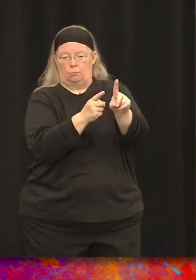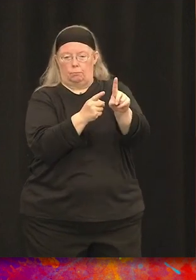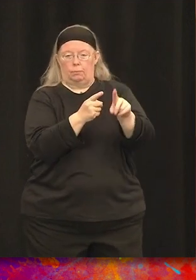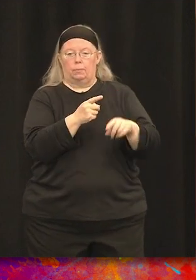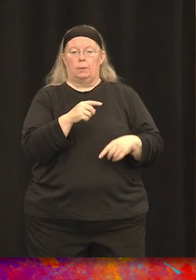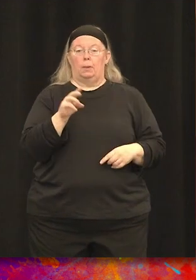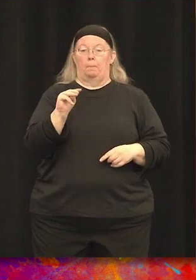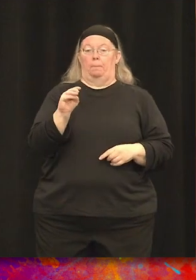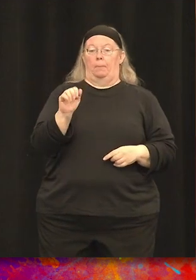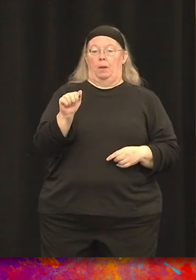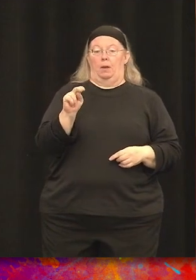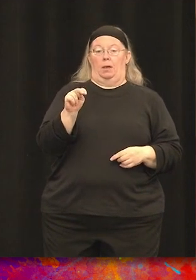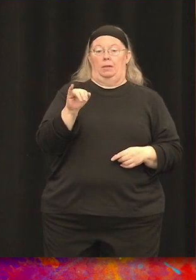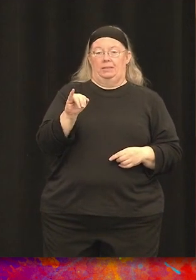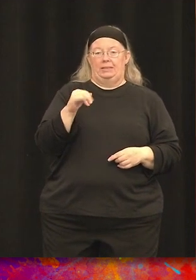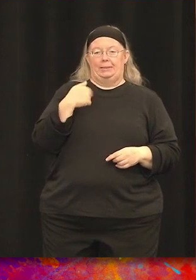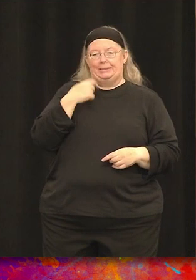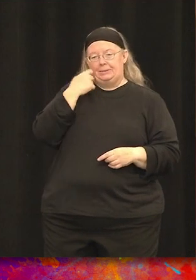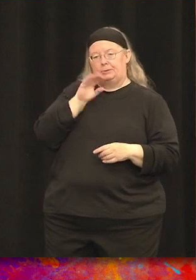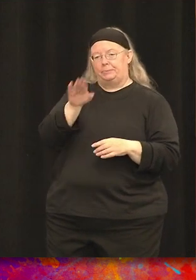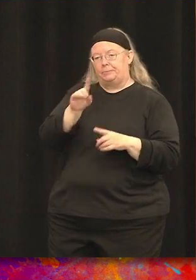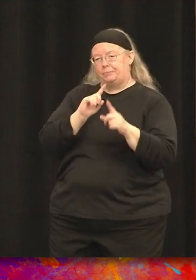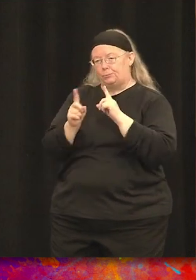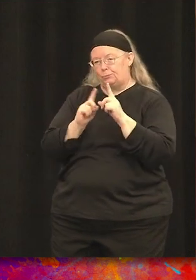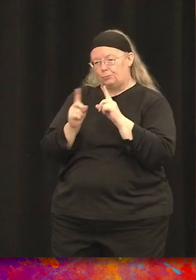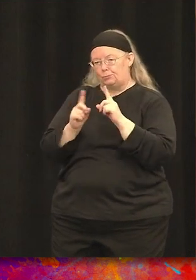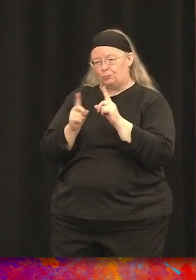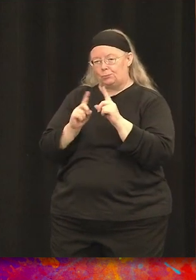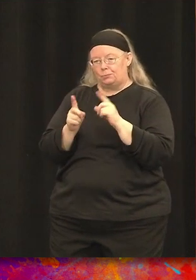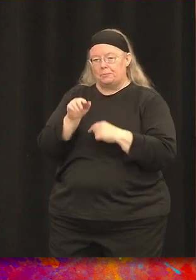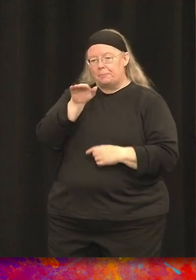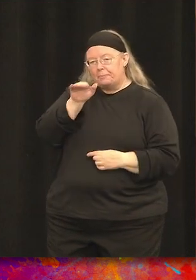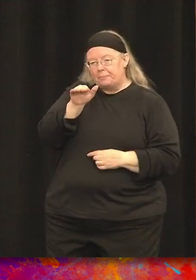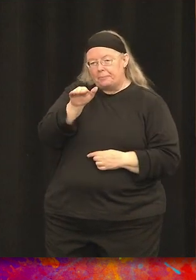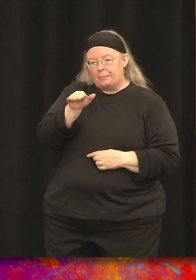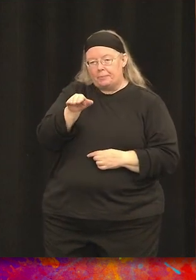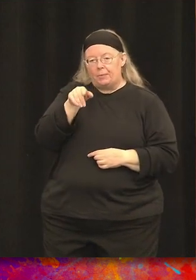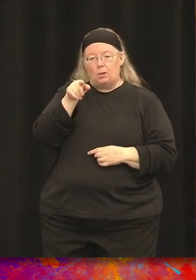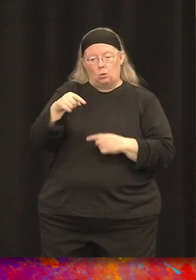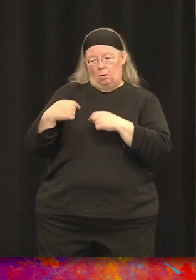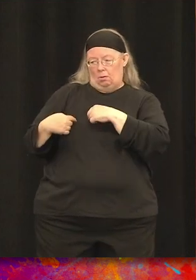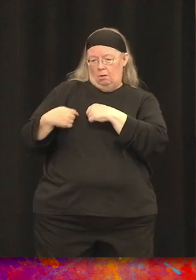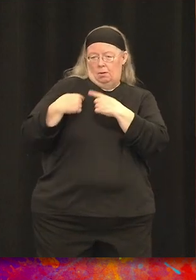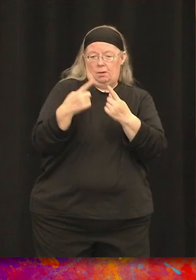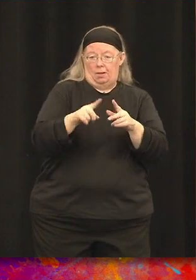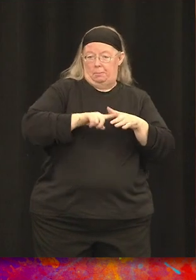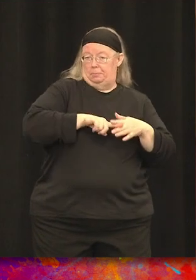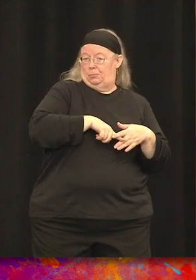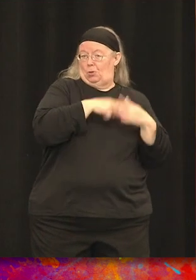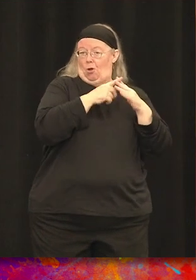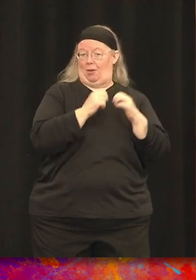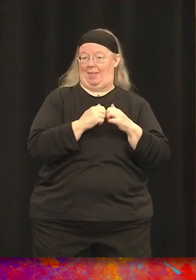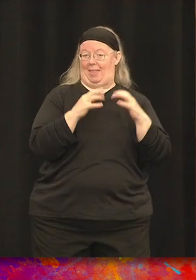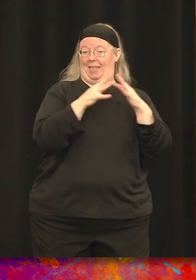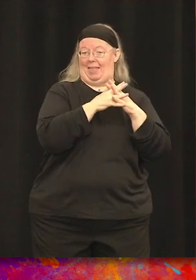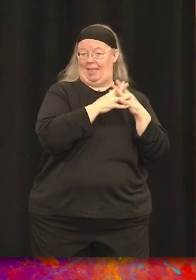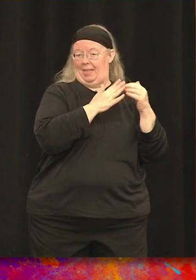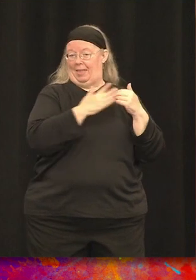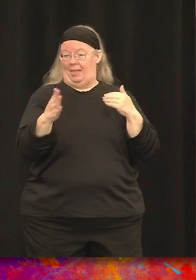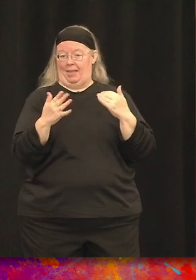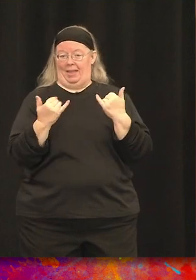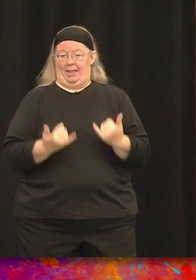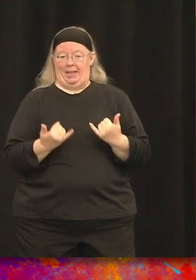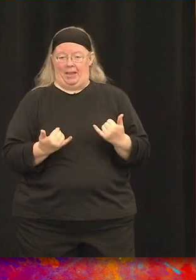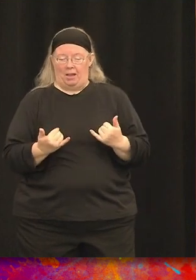by ProQR, having been there at the start, how does it make you feel that the USH Trust Registry is helping people get into